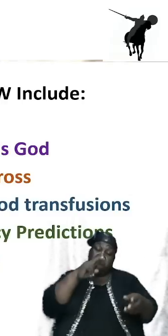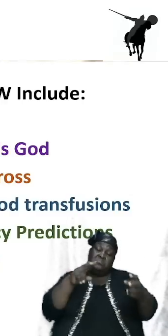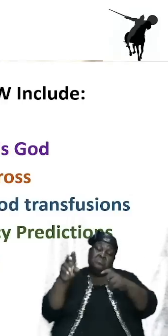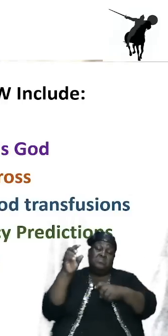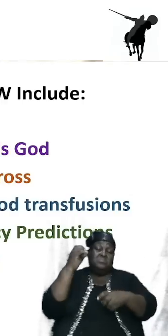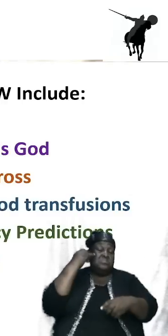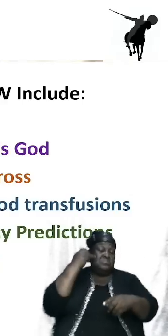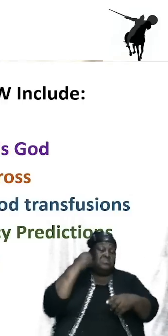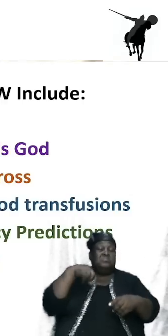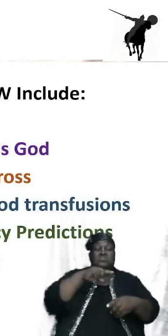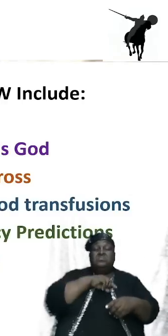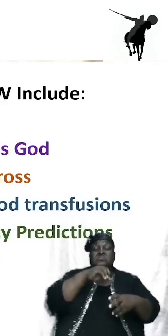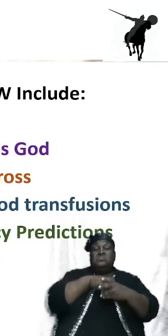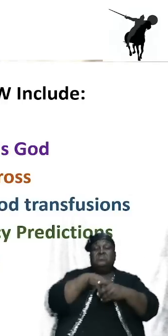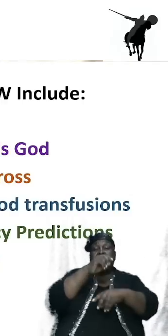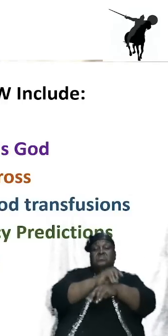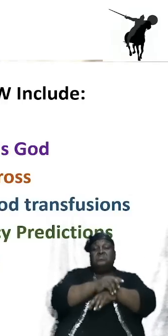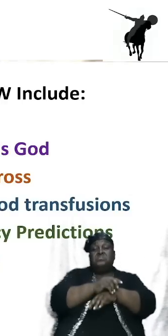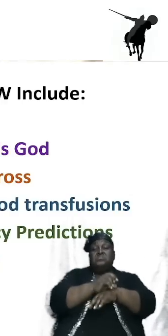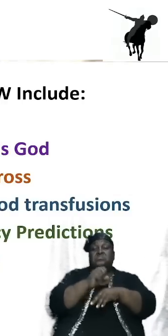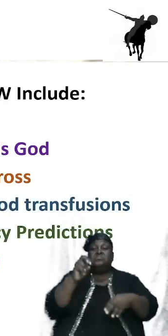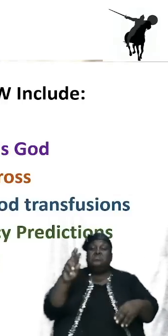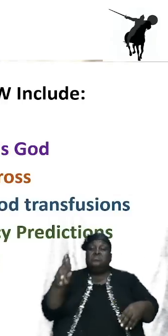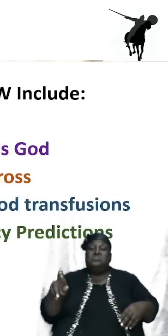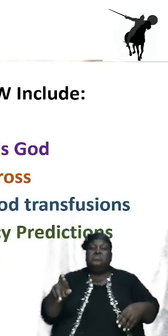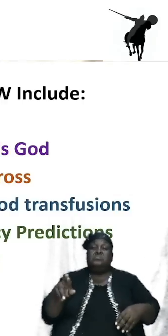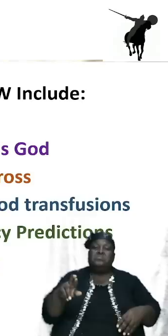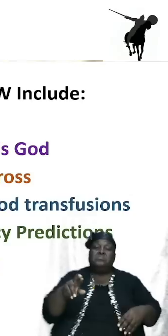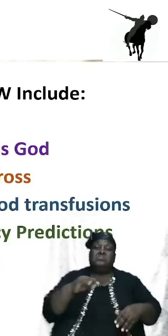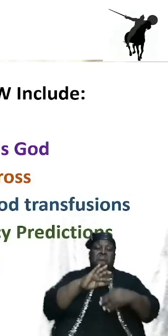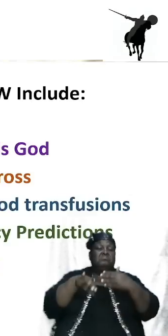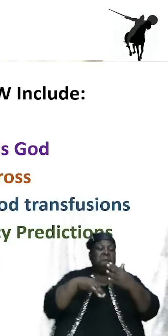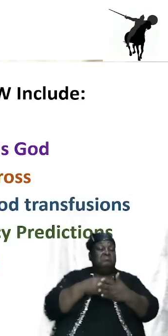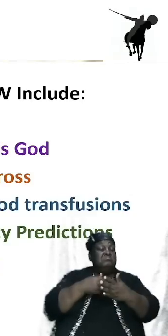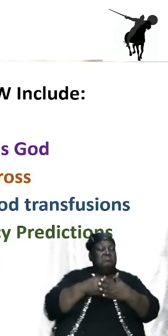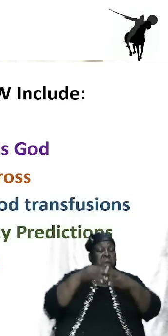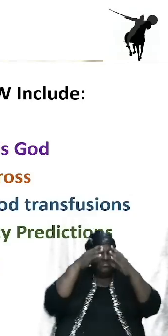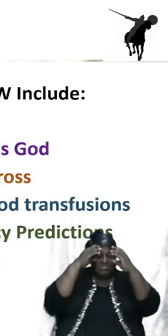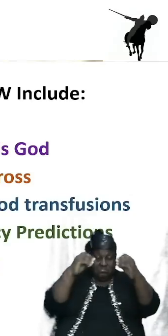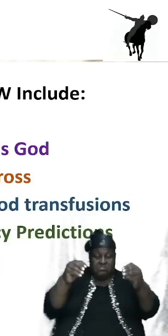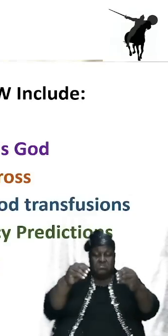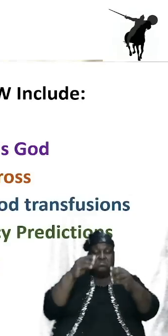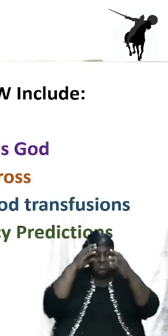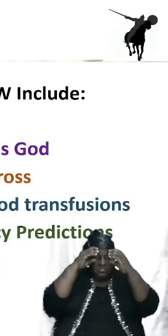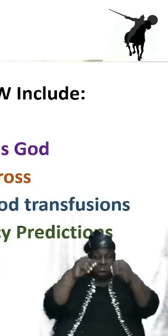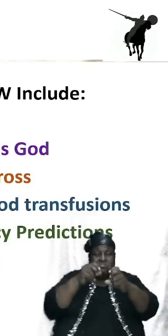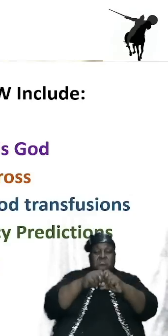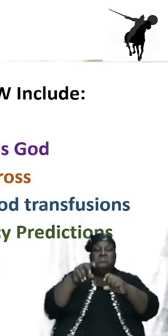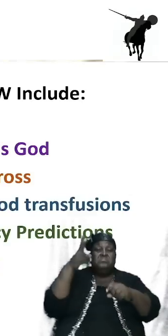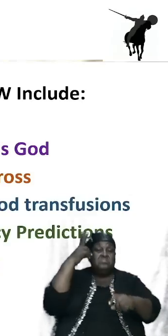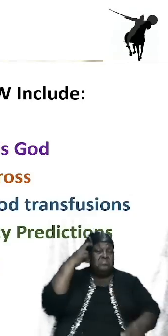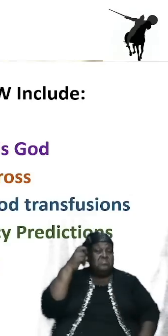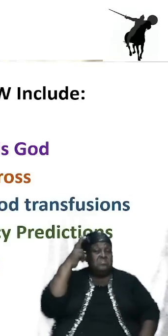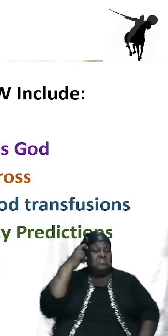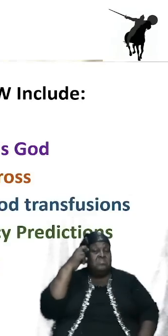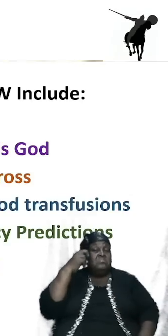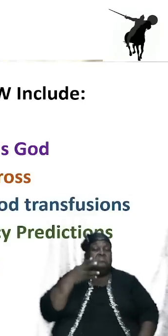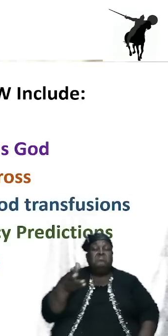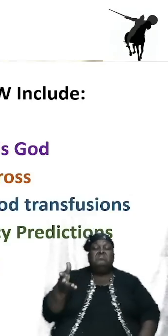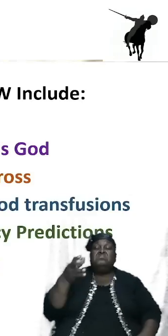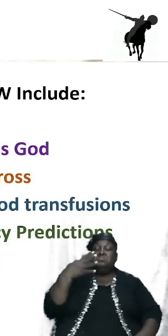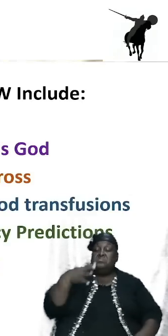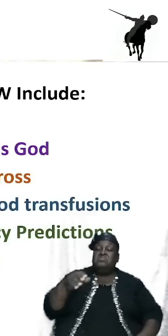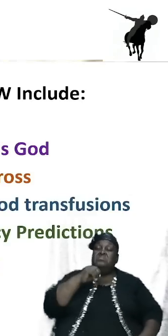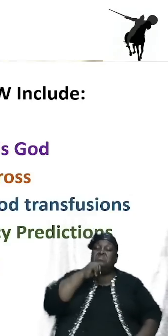or not. Amen. All of these teachings are teachings of the devil. And people don't even realize that these things are not scriptural.